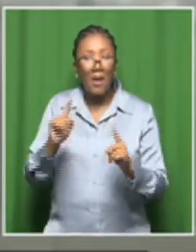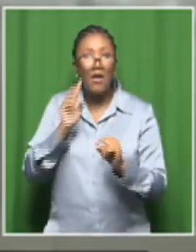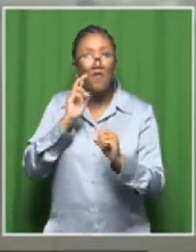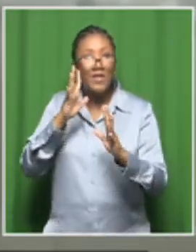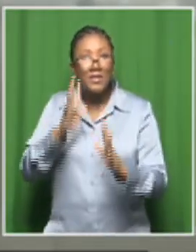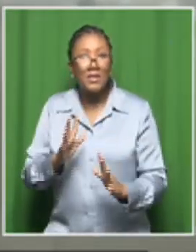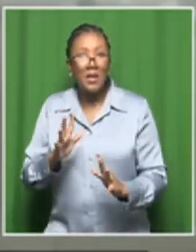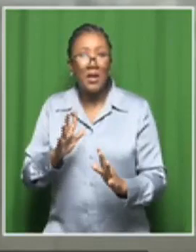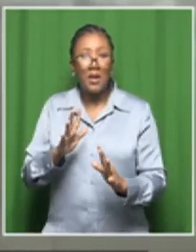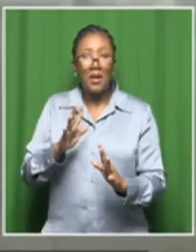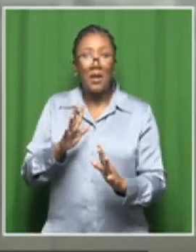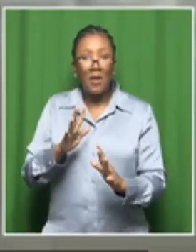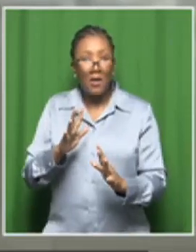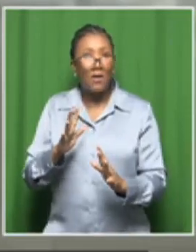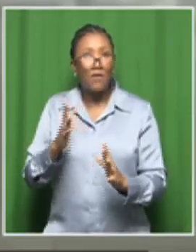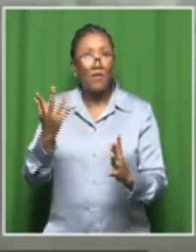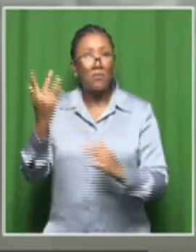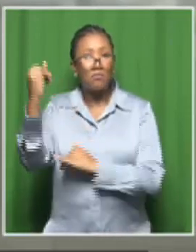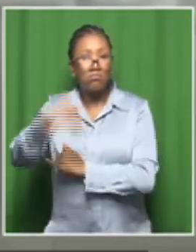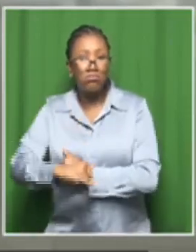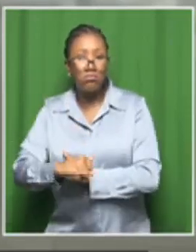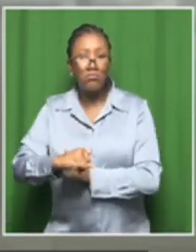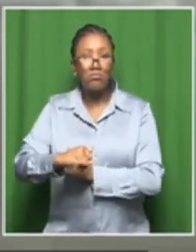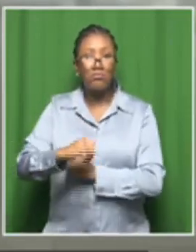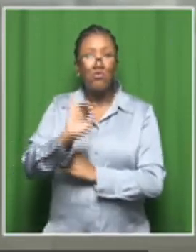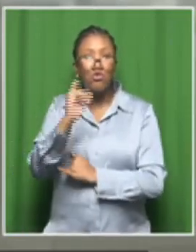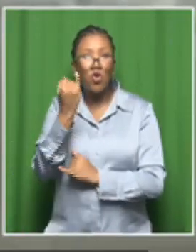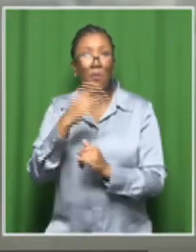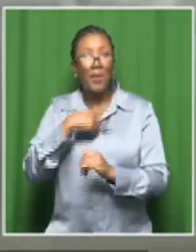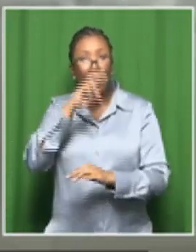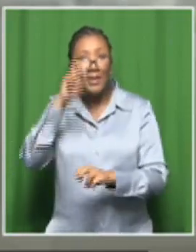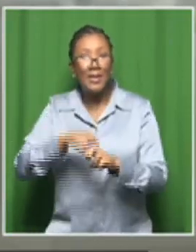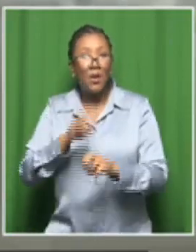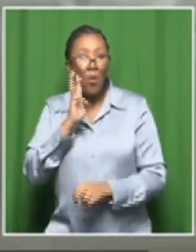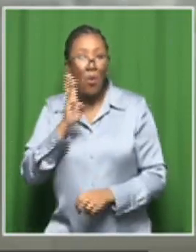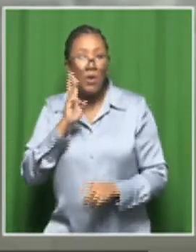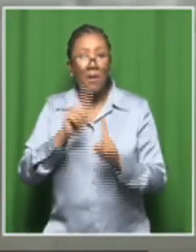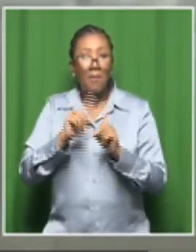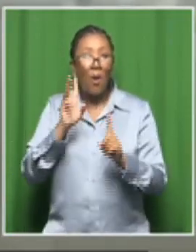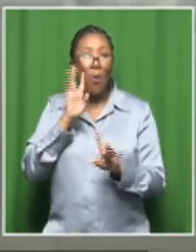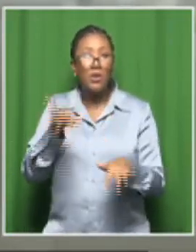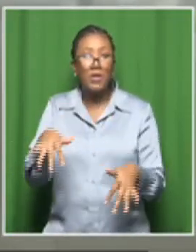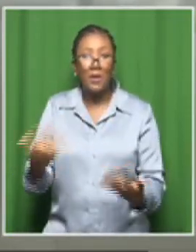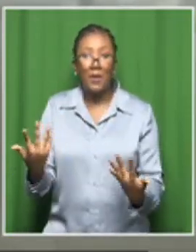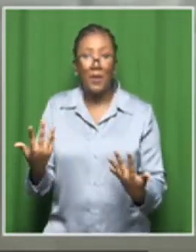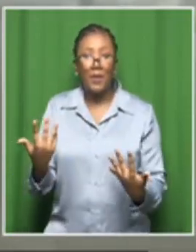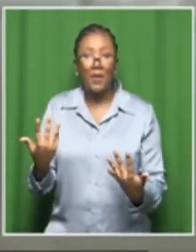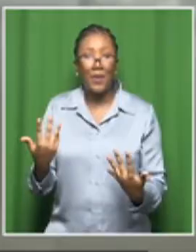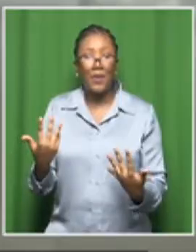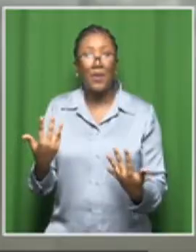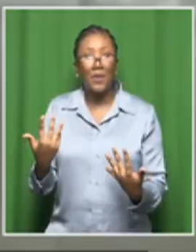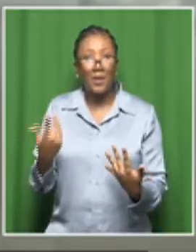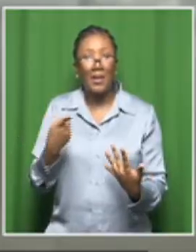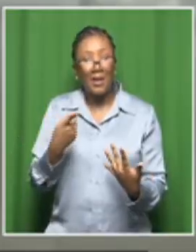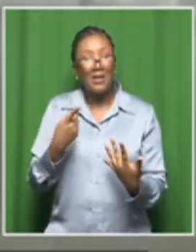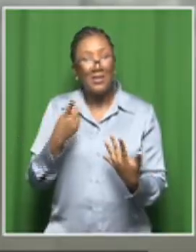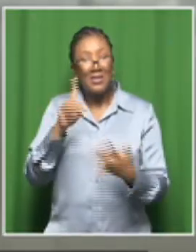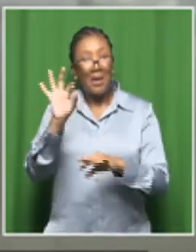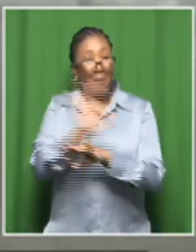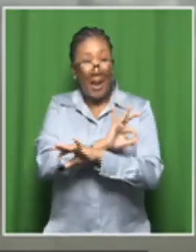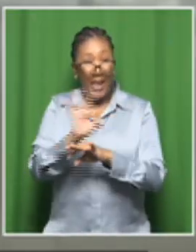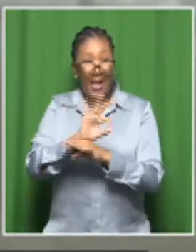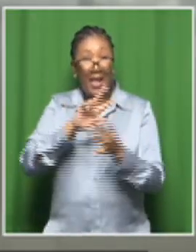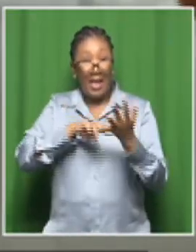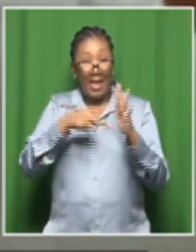to our city and they have to have water? They at home, Rand Water. That was bad planning.